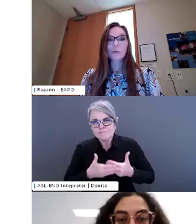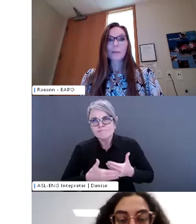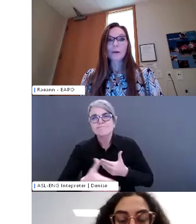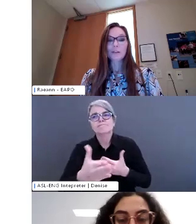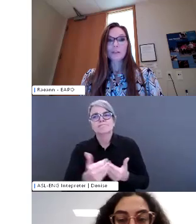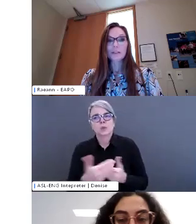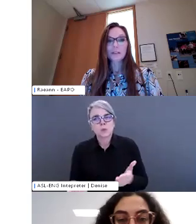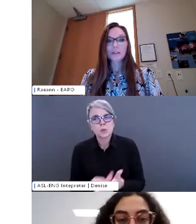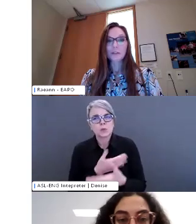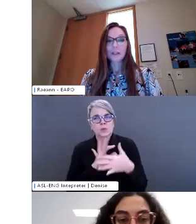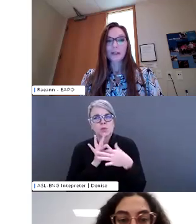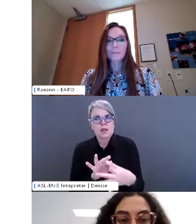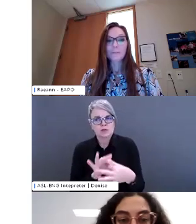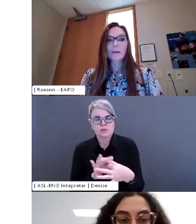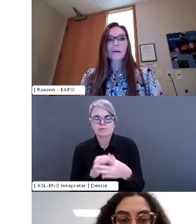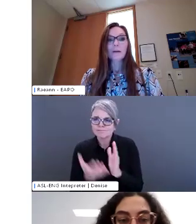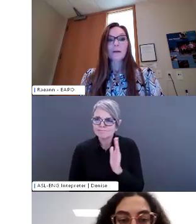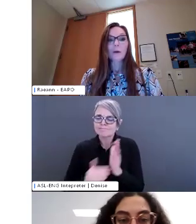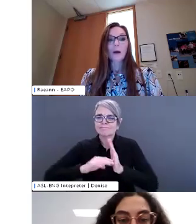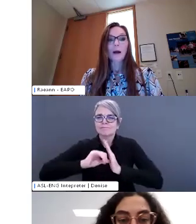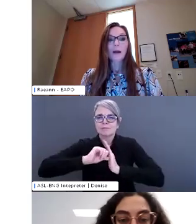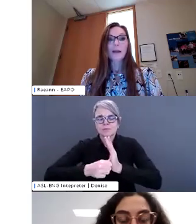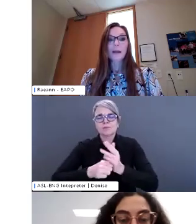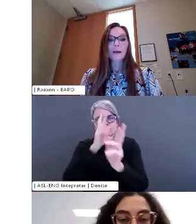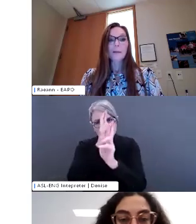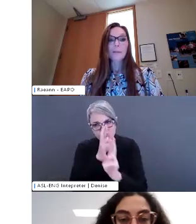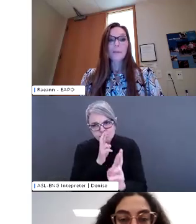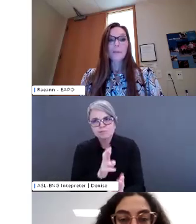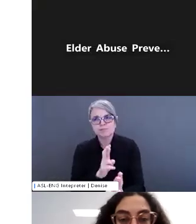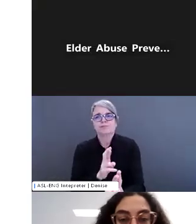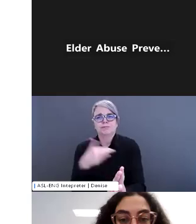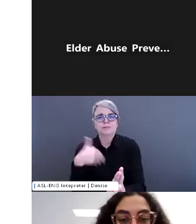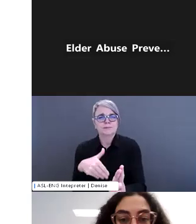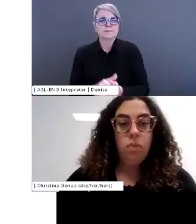Just a few webinar logistics for today. I am